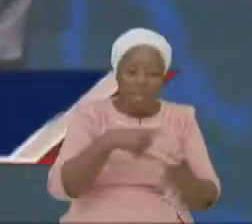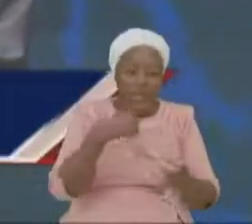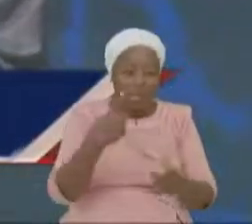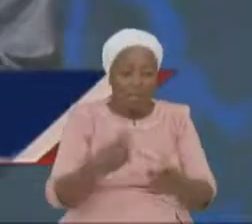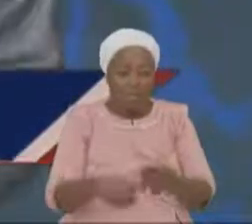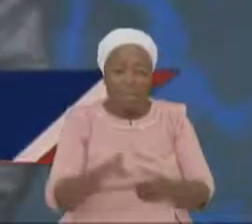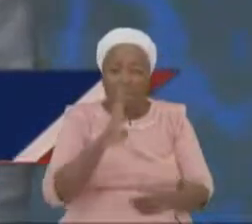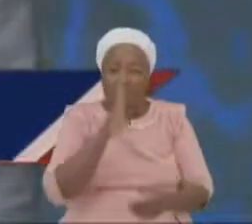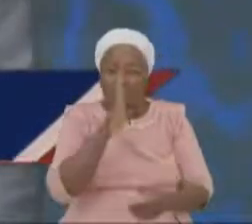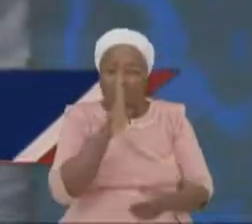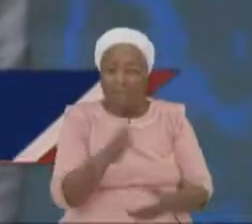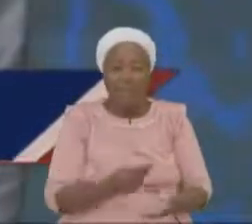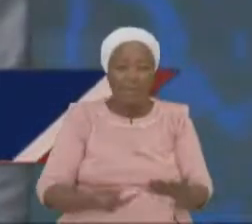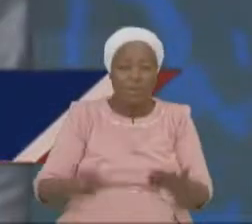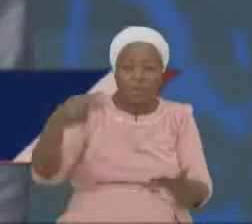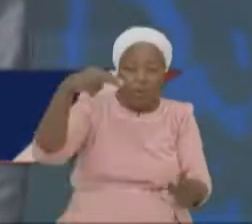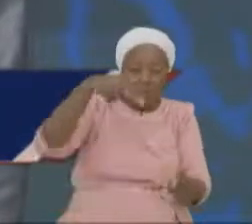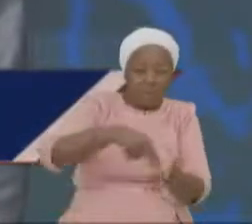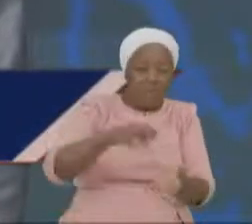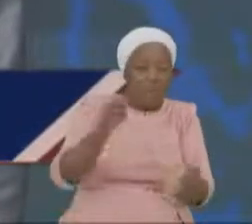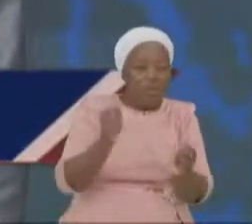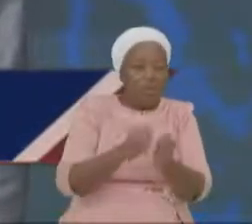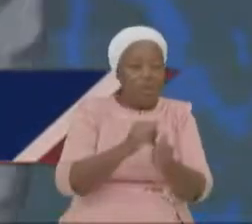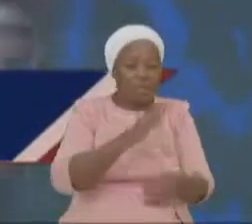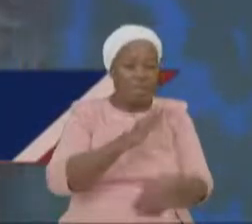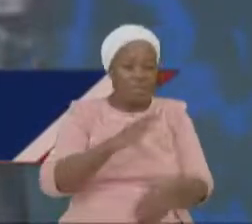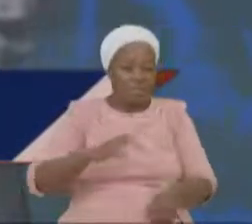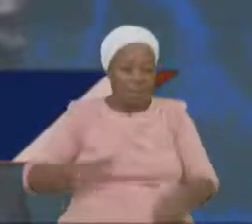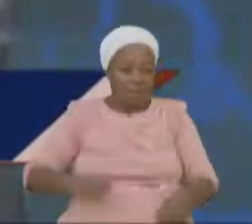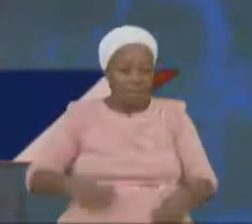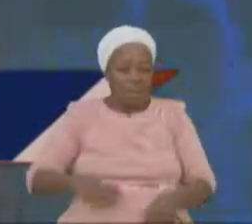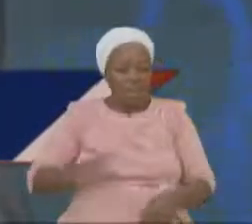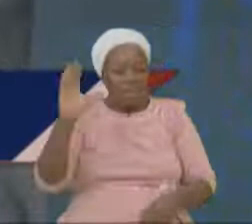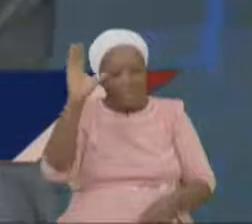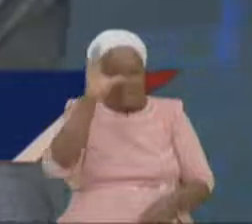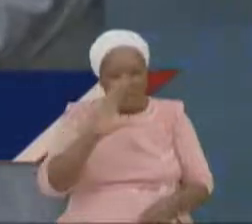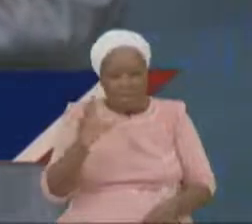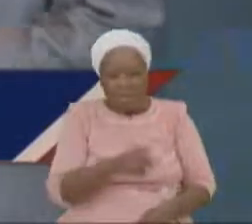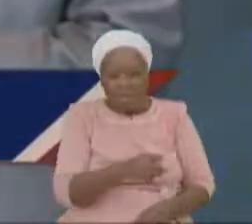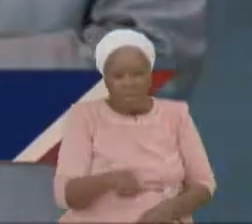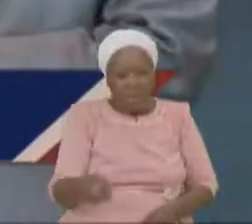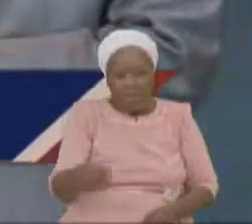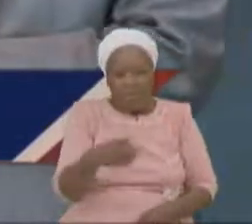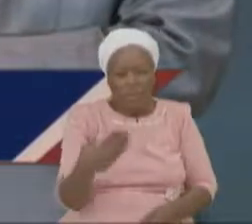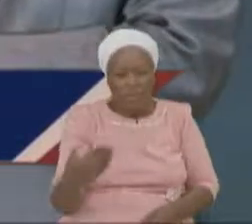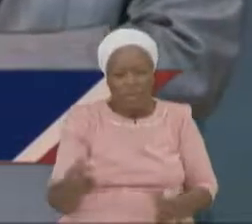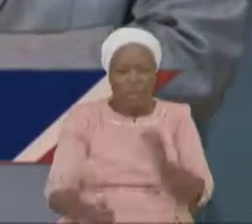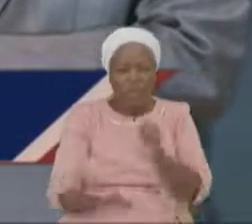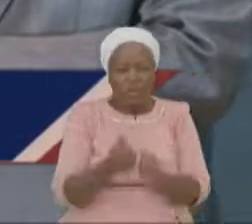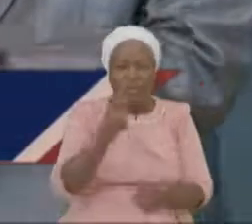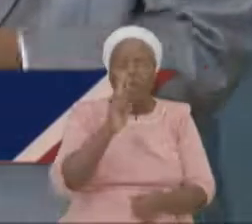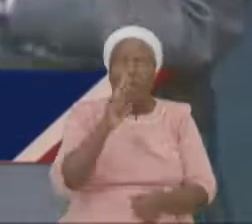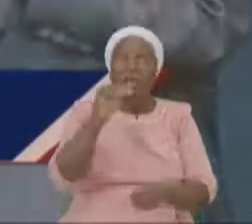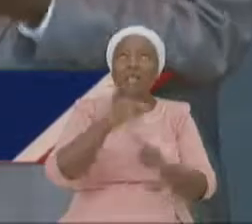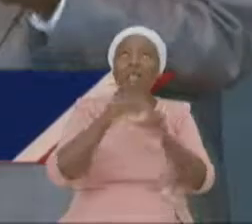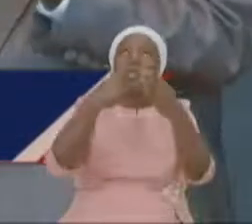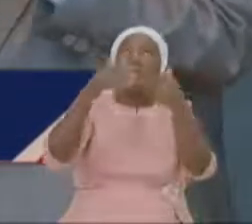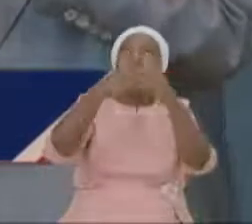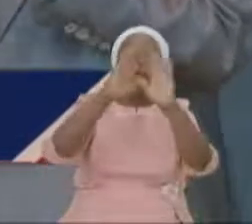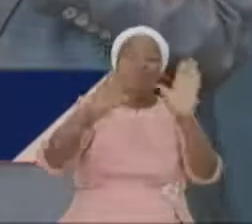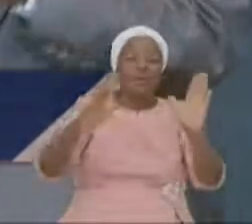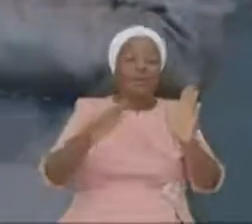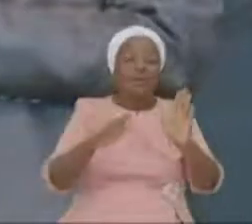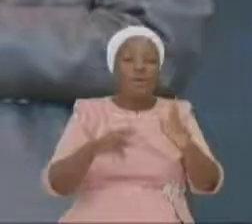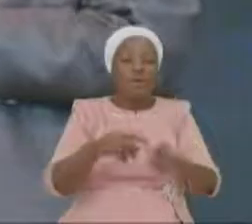be risen with Christ, seek those things which are above, where